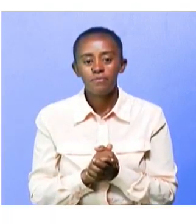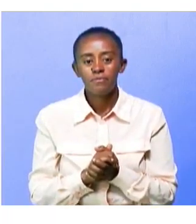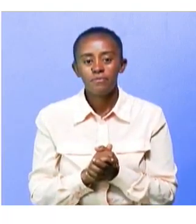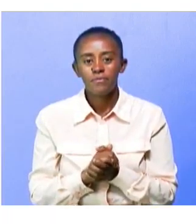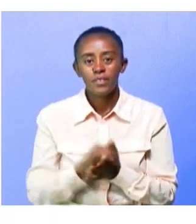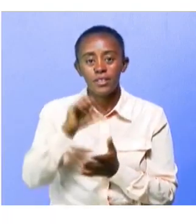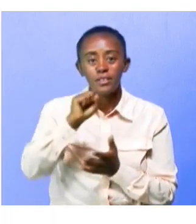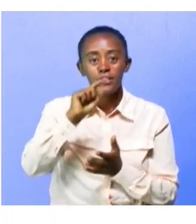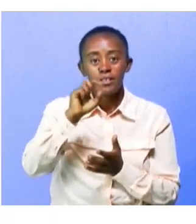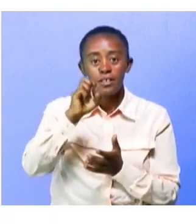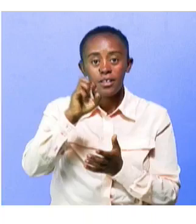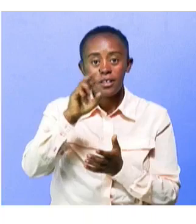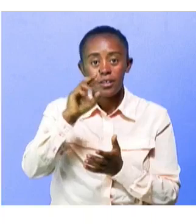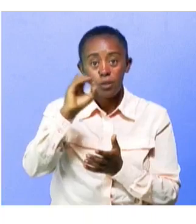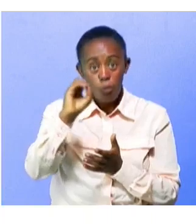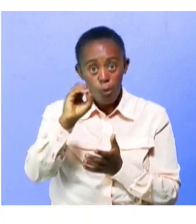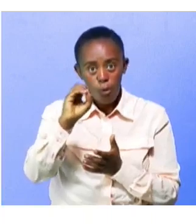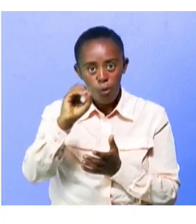Stereotype.